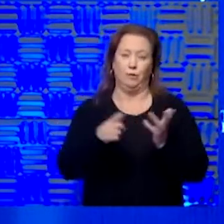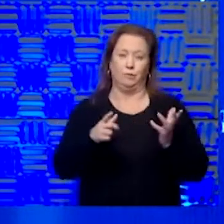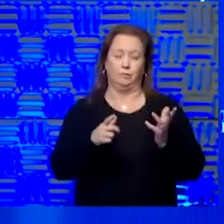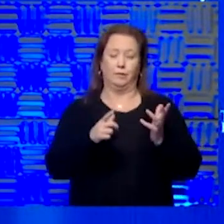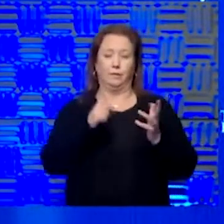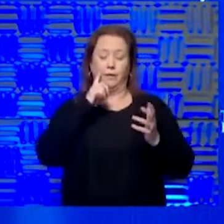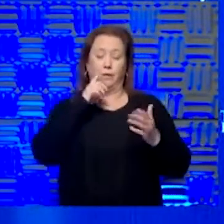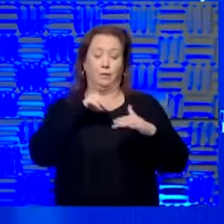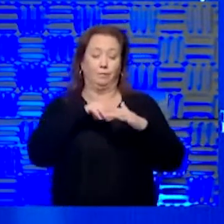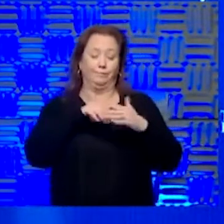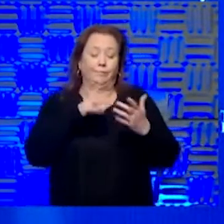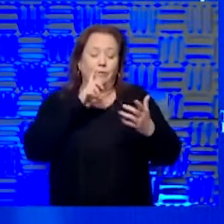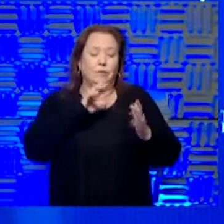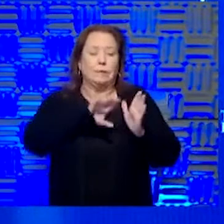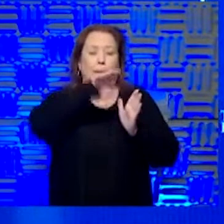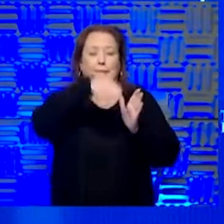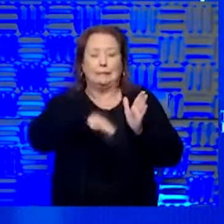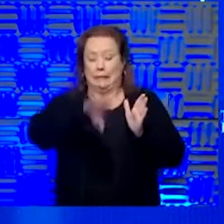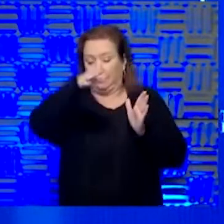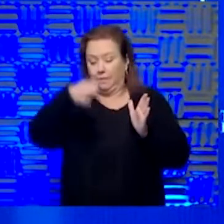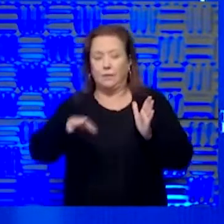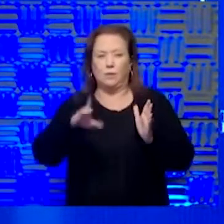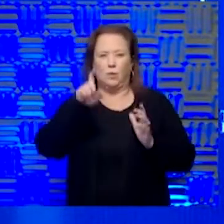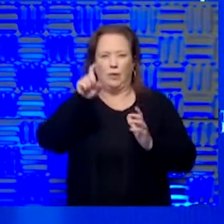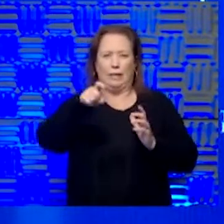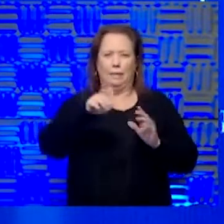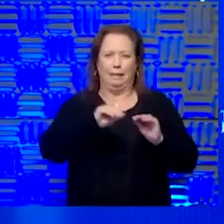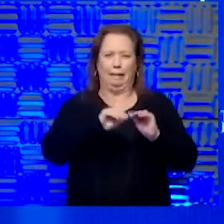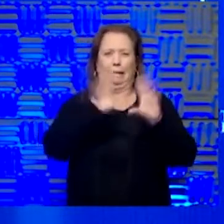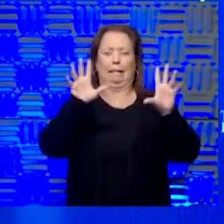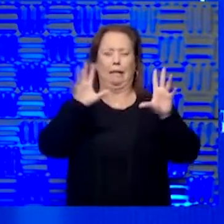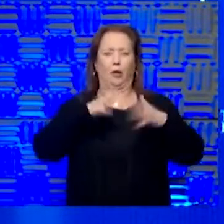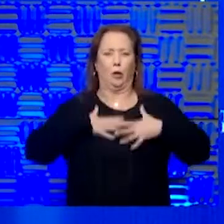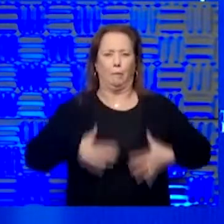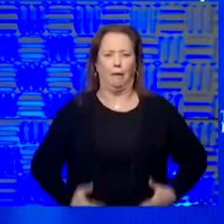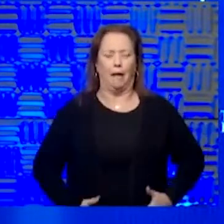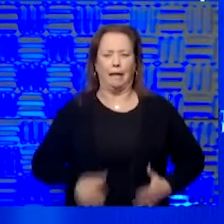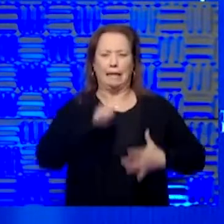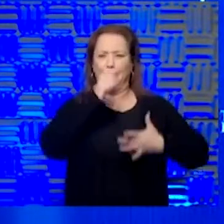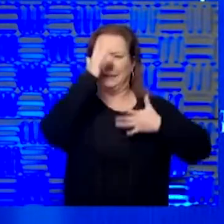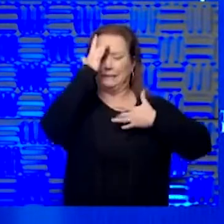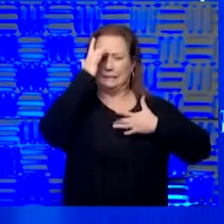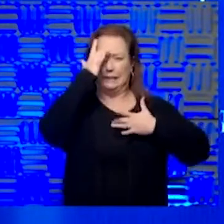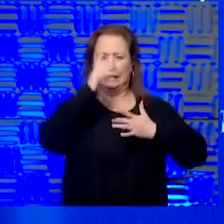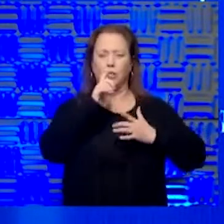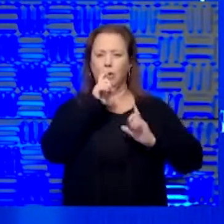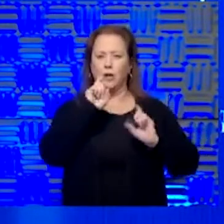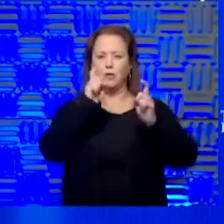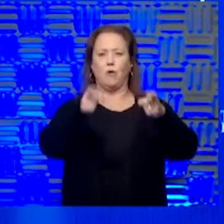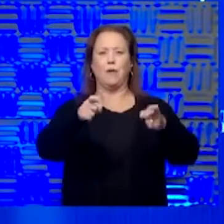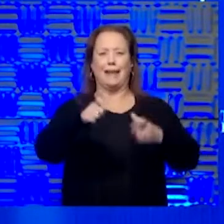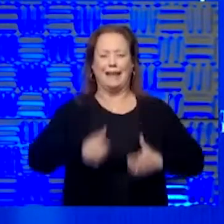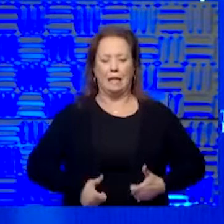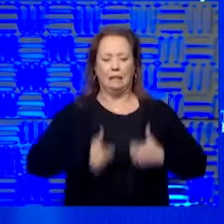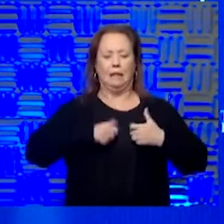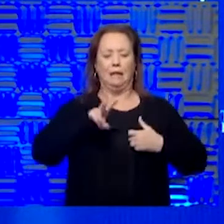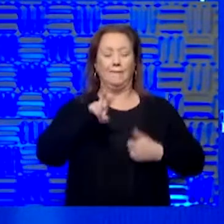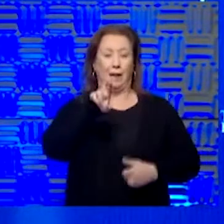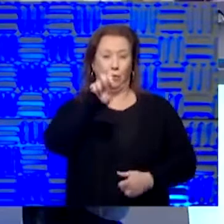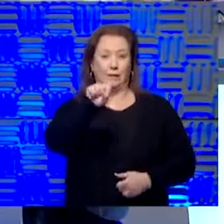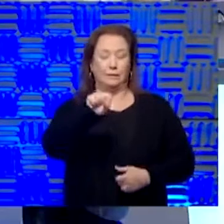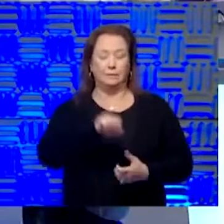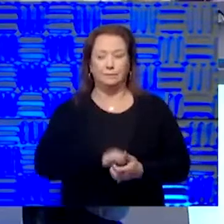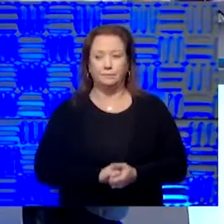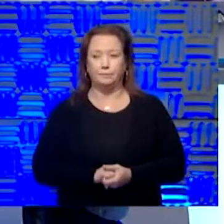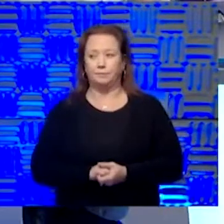and goes in waves a little bit, and so we need you to get pretty free of that before you're going to be donating to make sure you're not donating live virus.